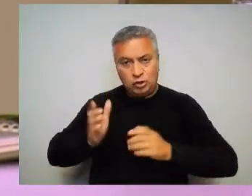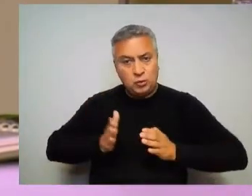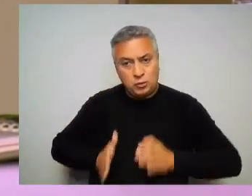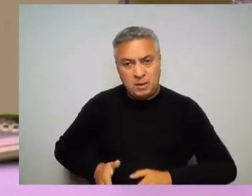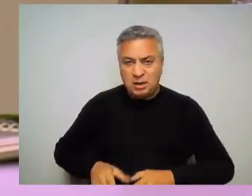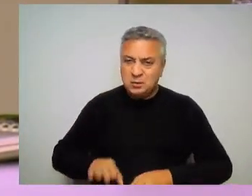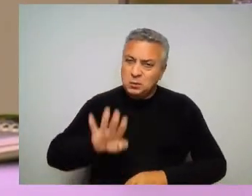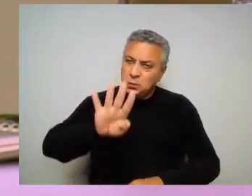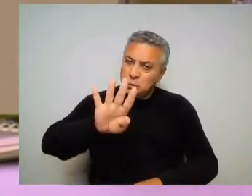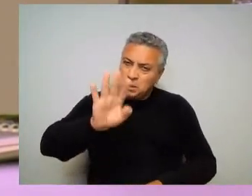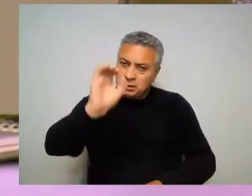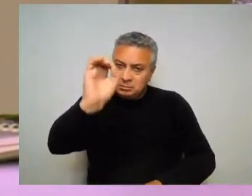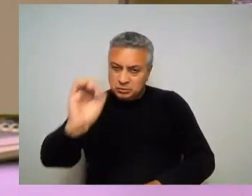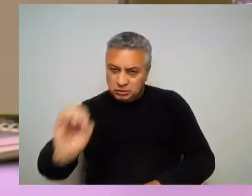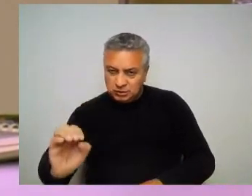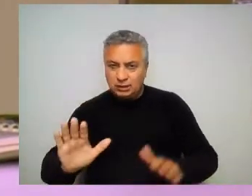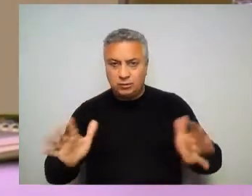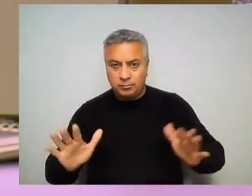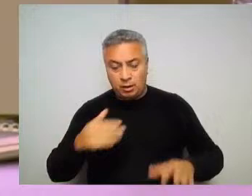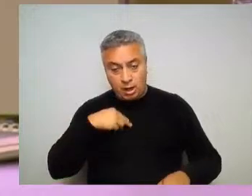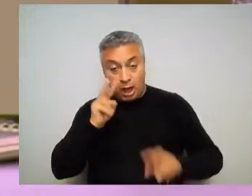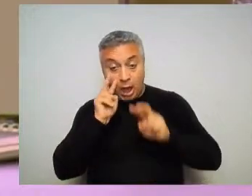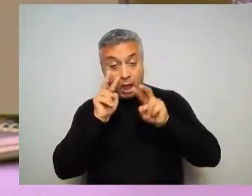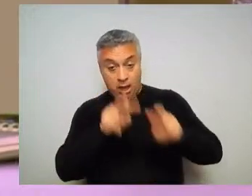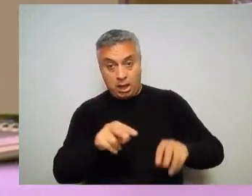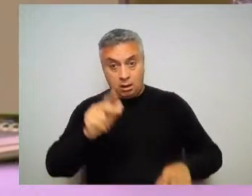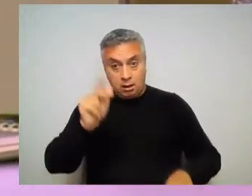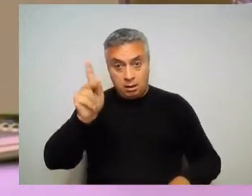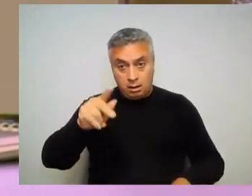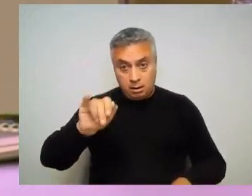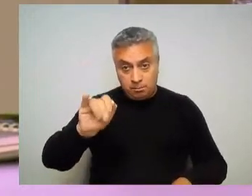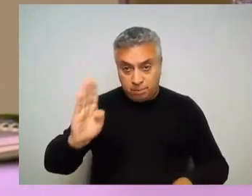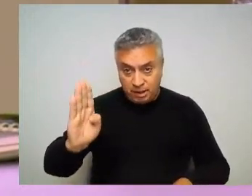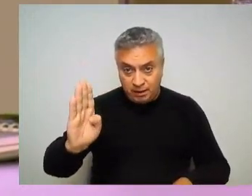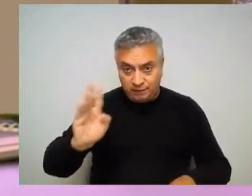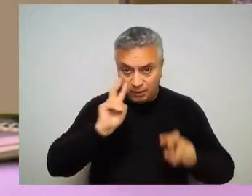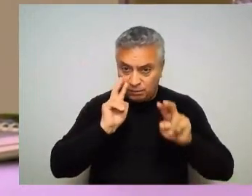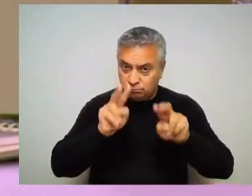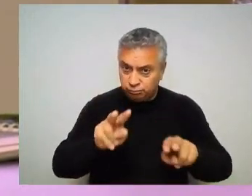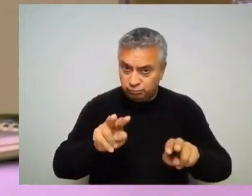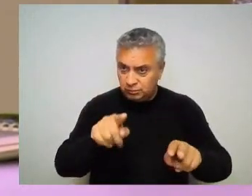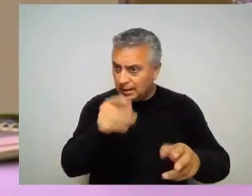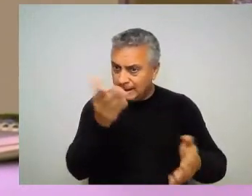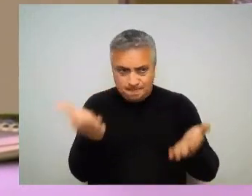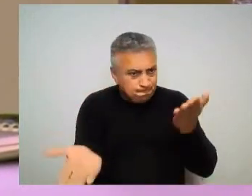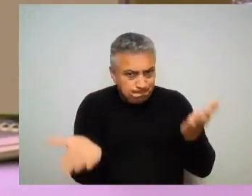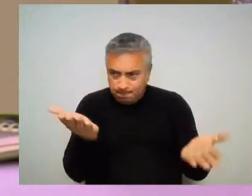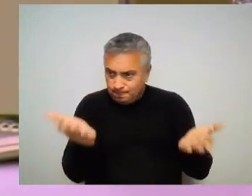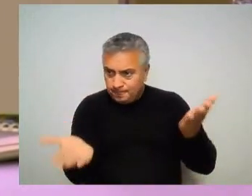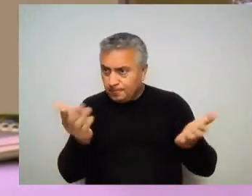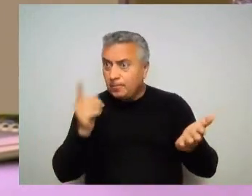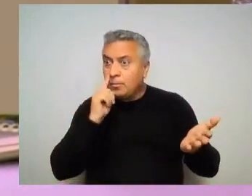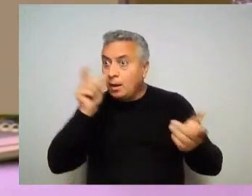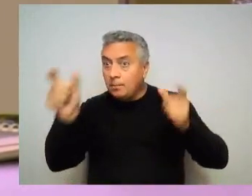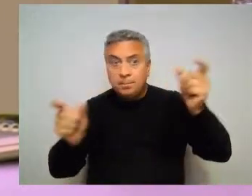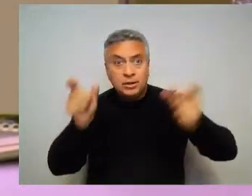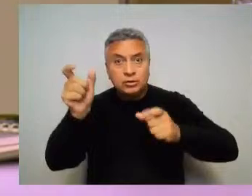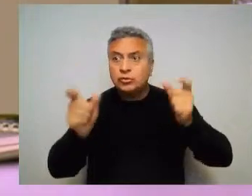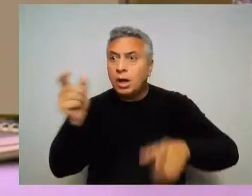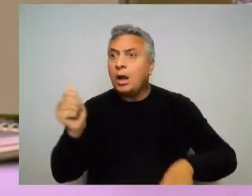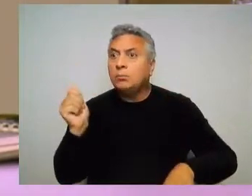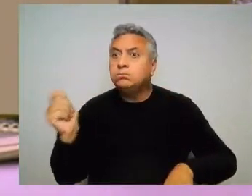than 4%. And when you take a look at the GDP and other benchmarks, and